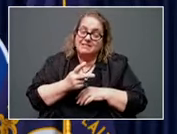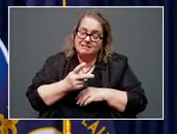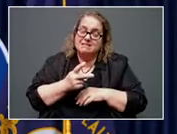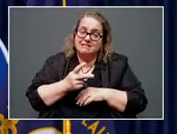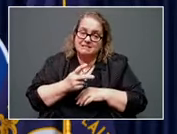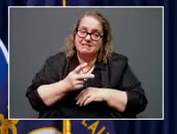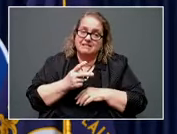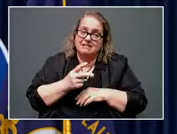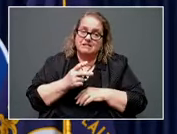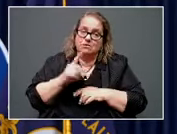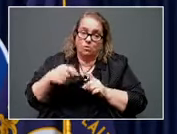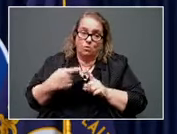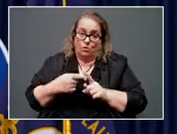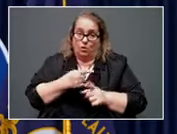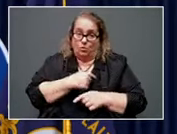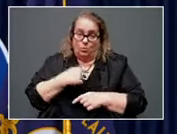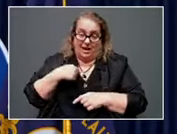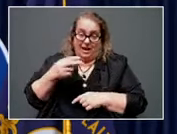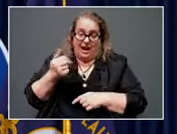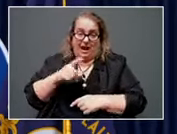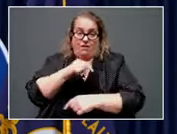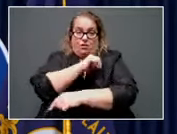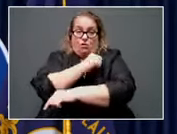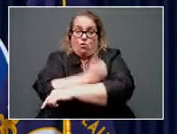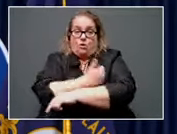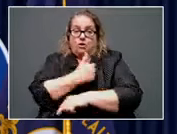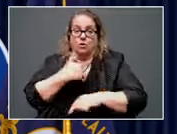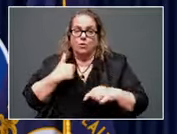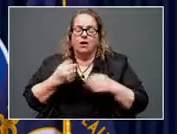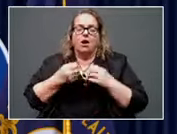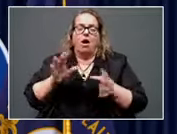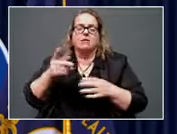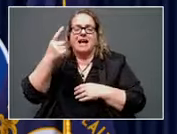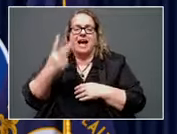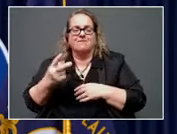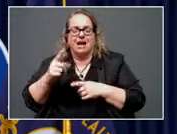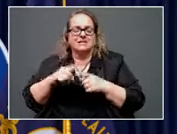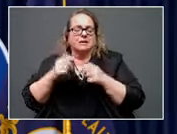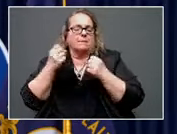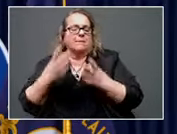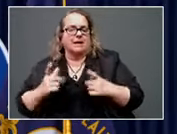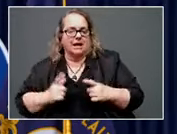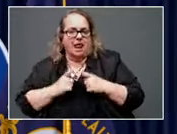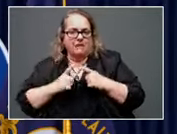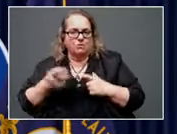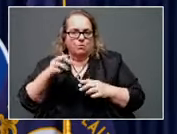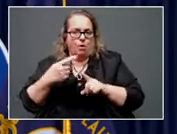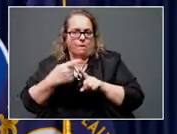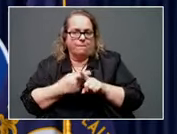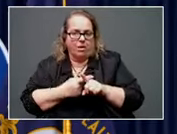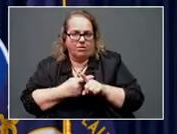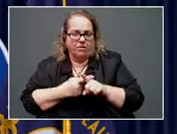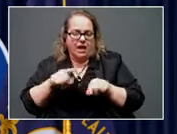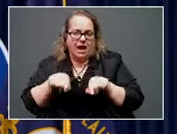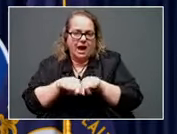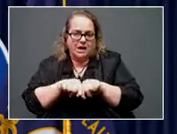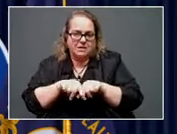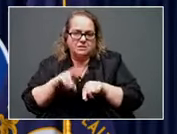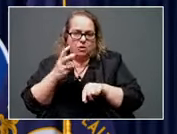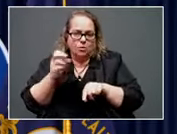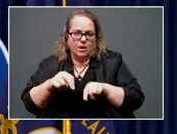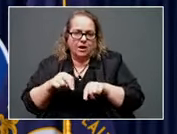when we had the authority, we lost half as many lives per month as when the General